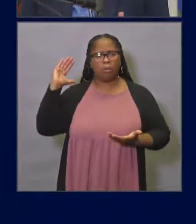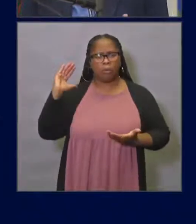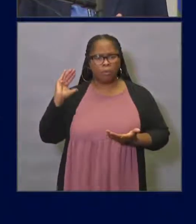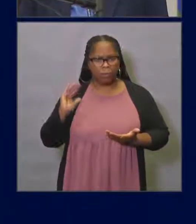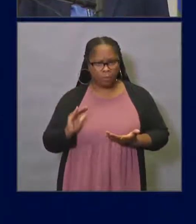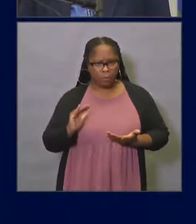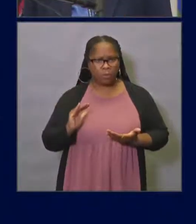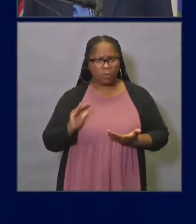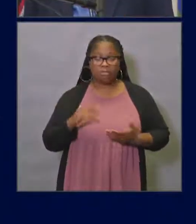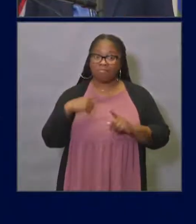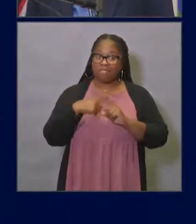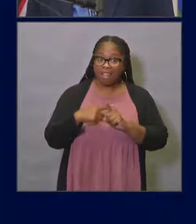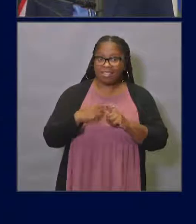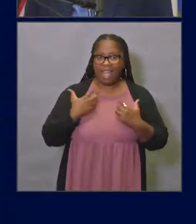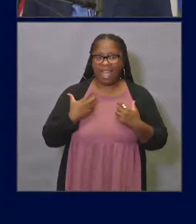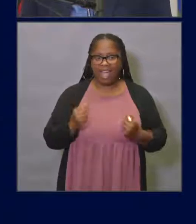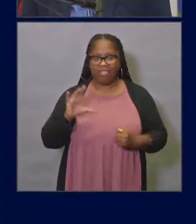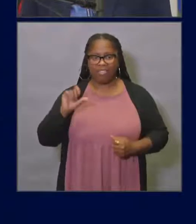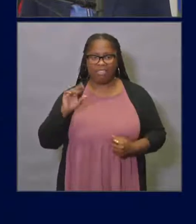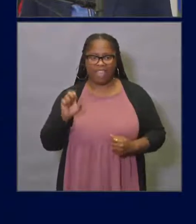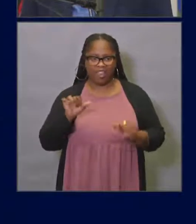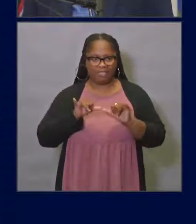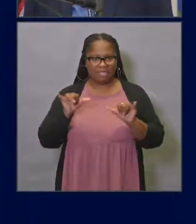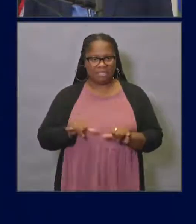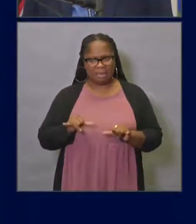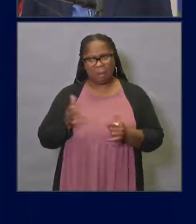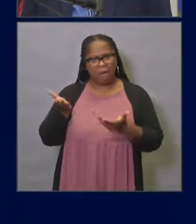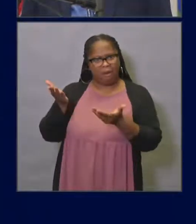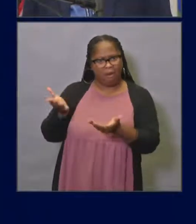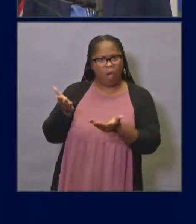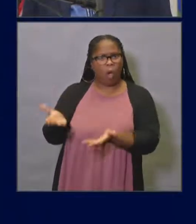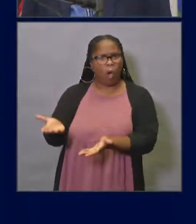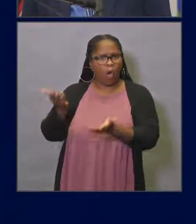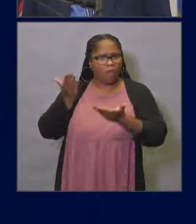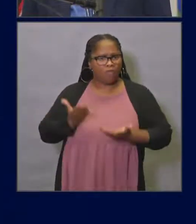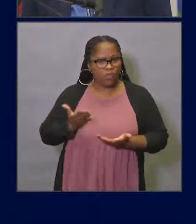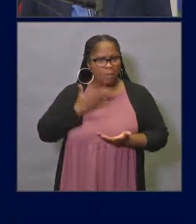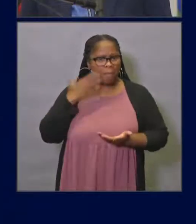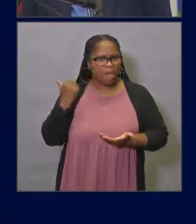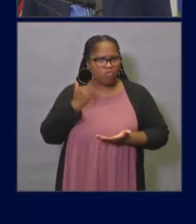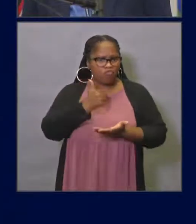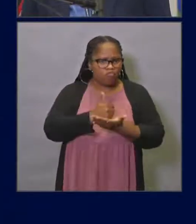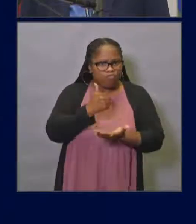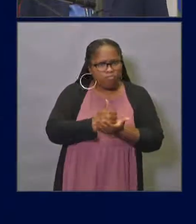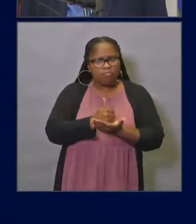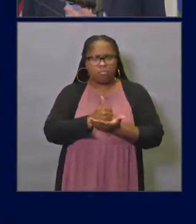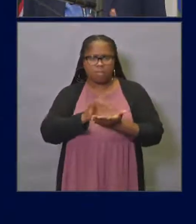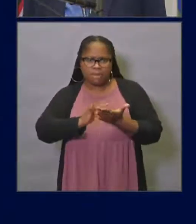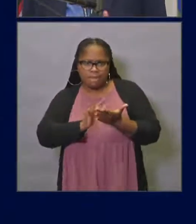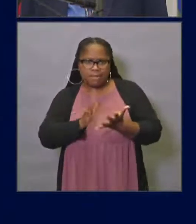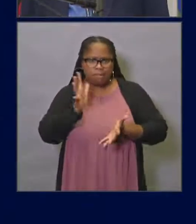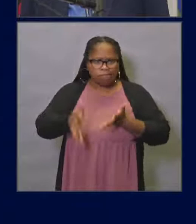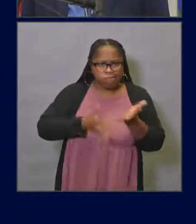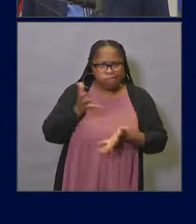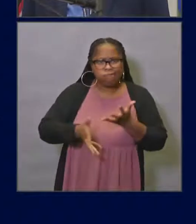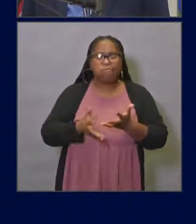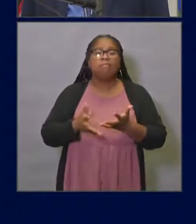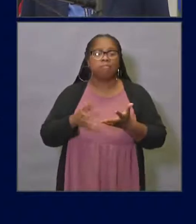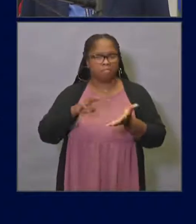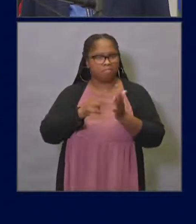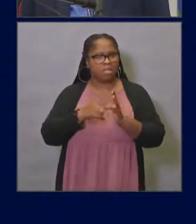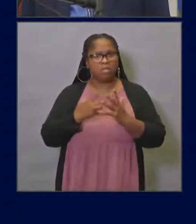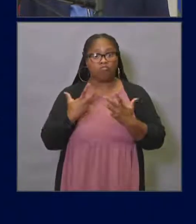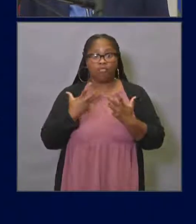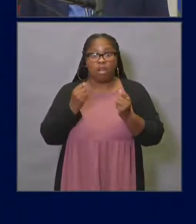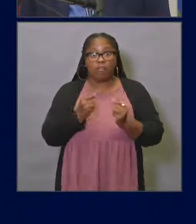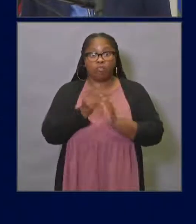our amazing healthcare providers to offer better therapeutic treatments and shorten recovery